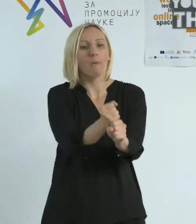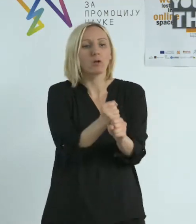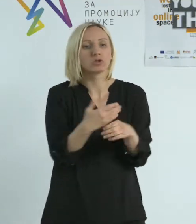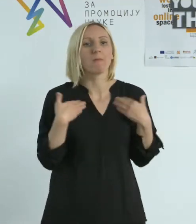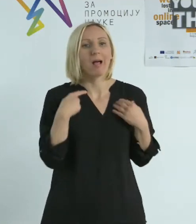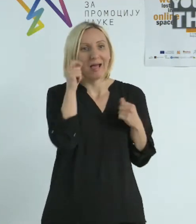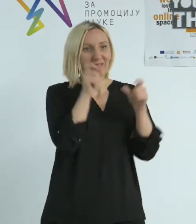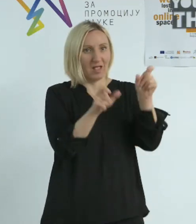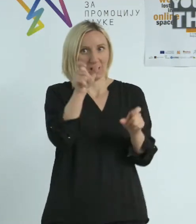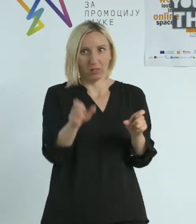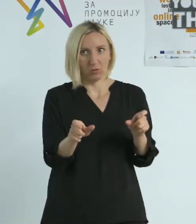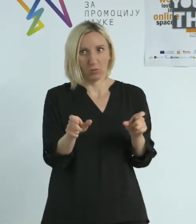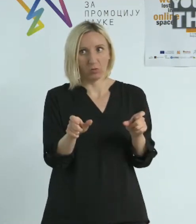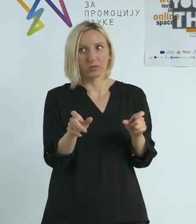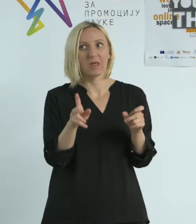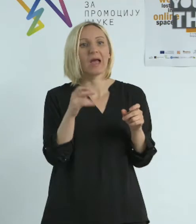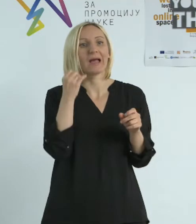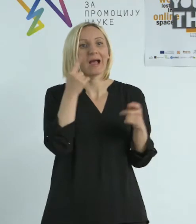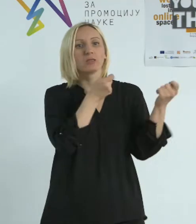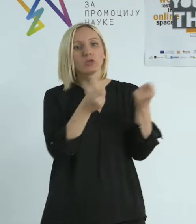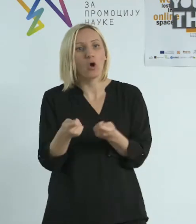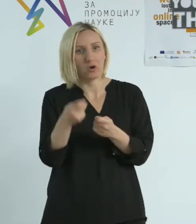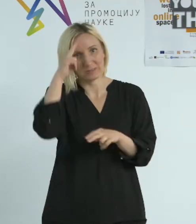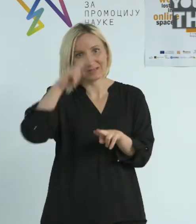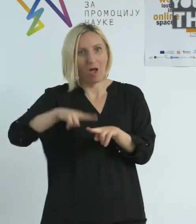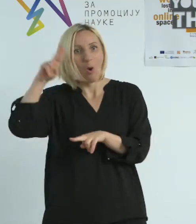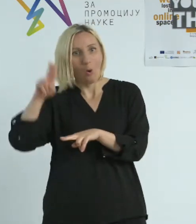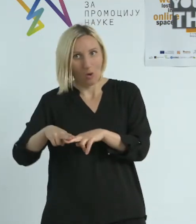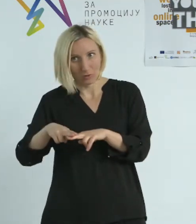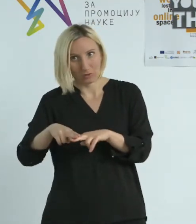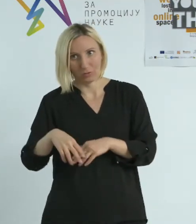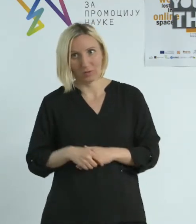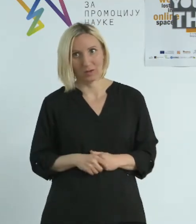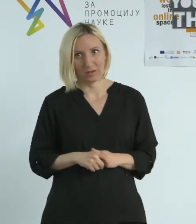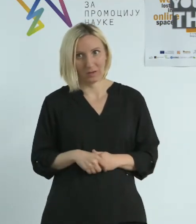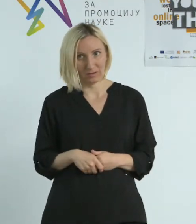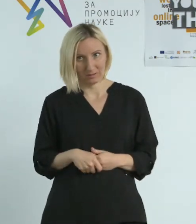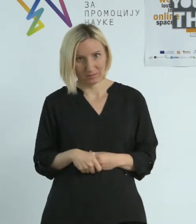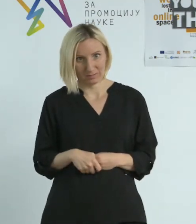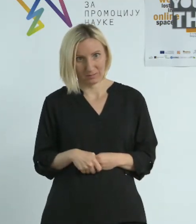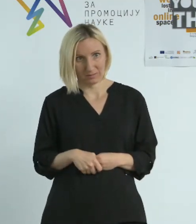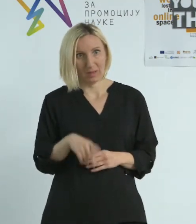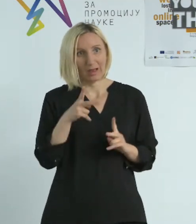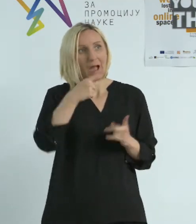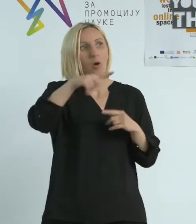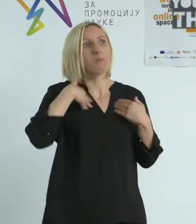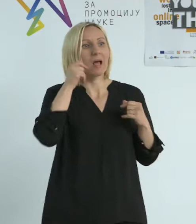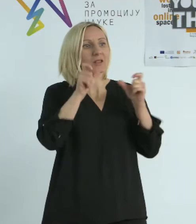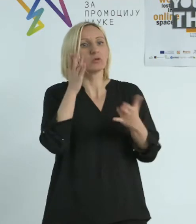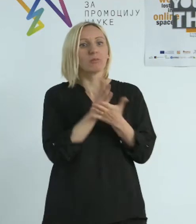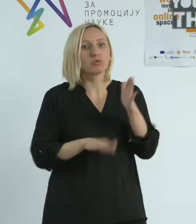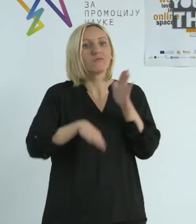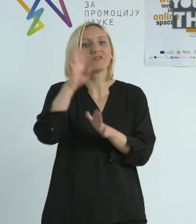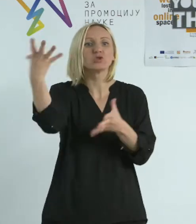young people in decision-making process and to be more involved in it. So now we